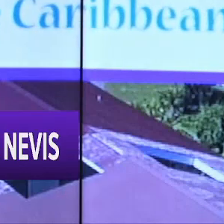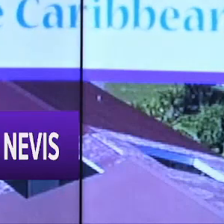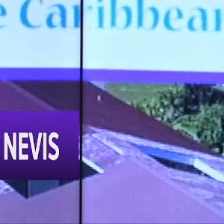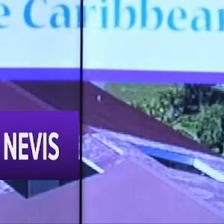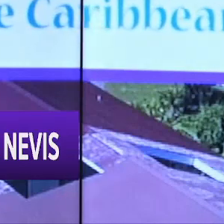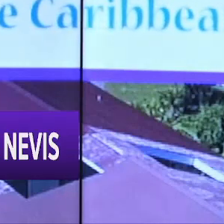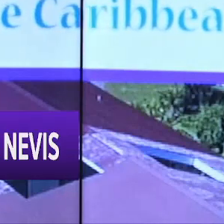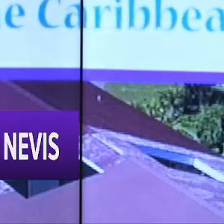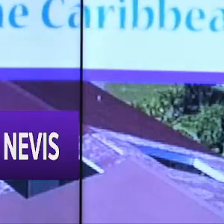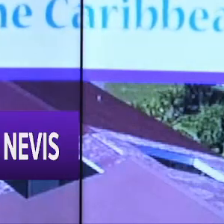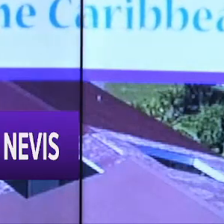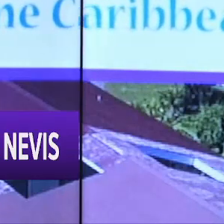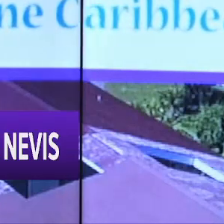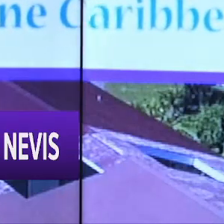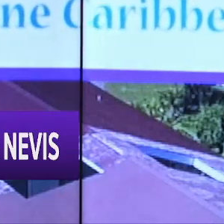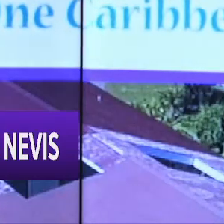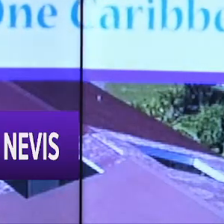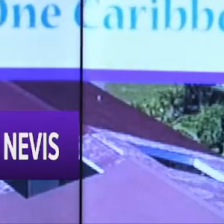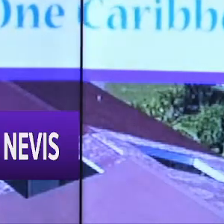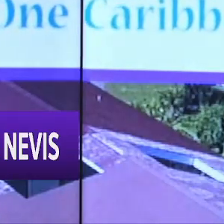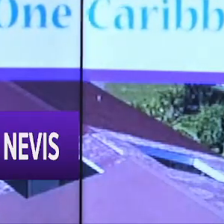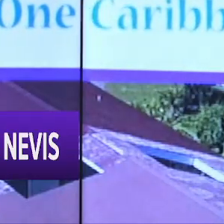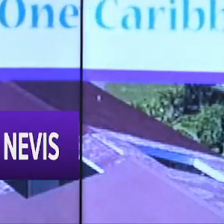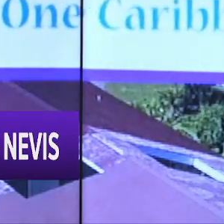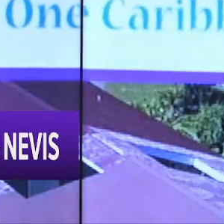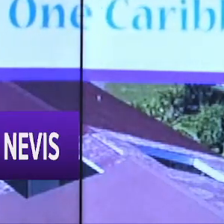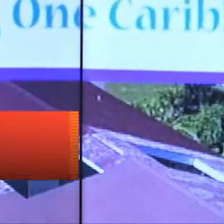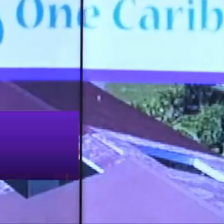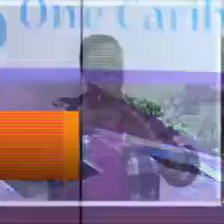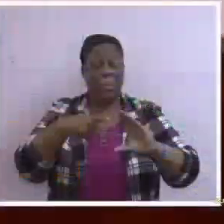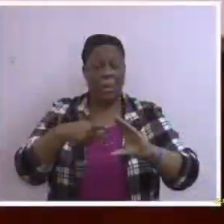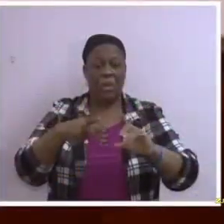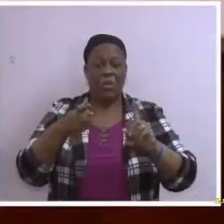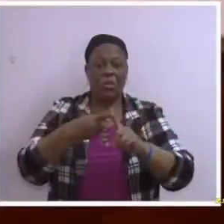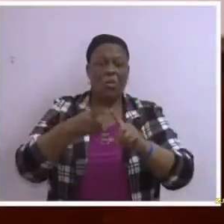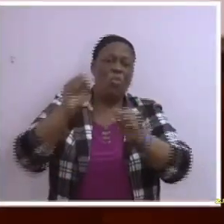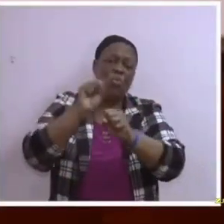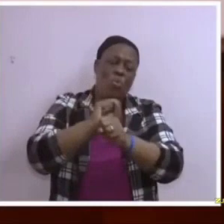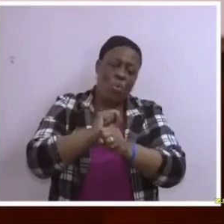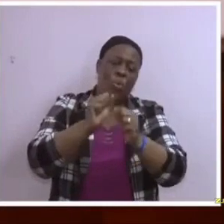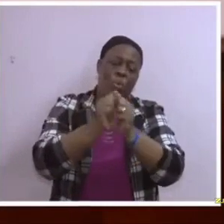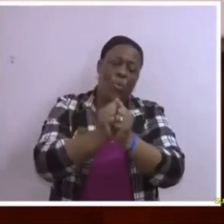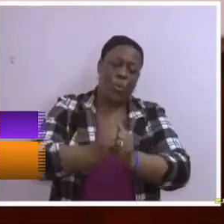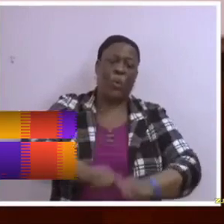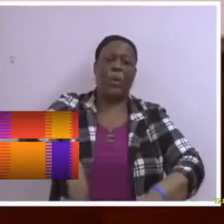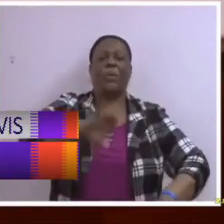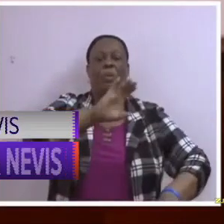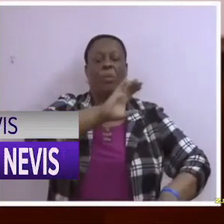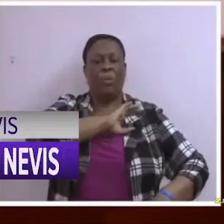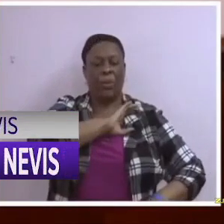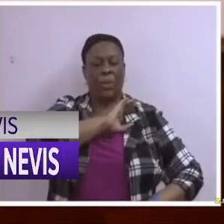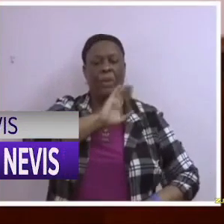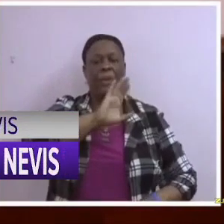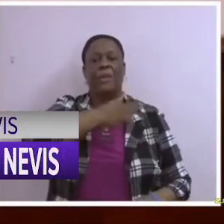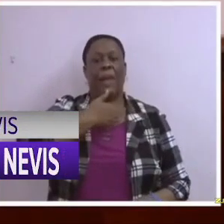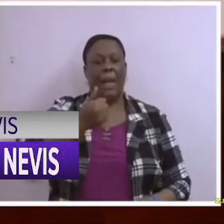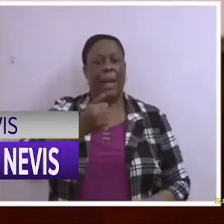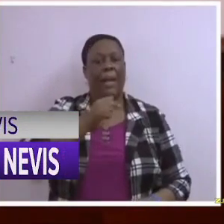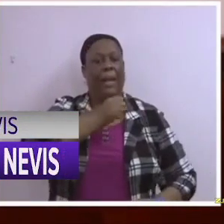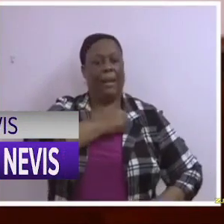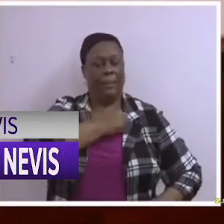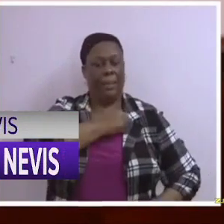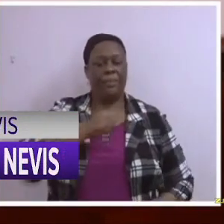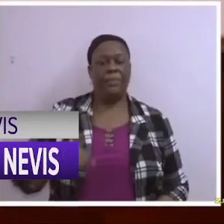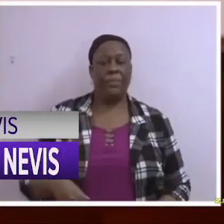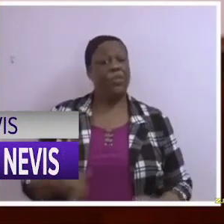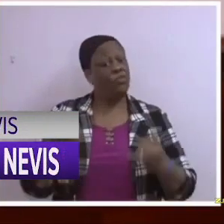with the security forces as they implement these new measures. Immediately, the security forces will implement the